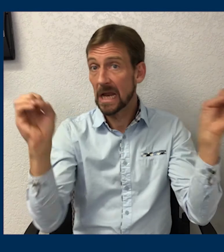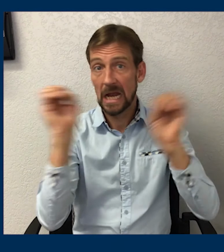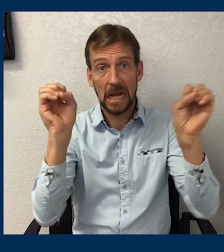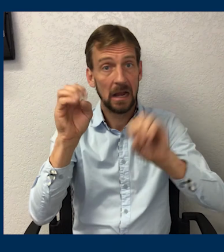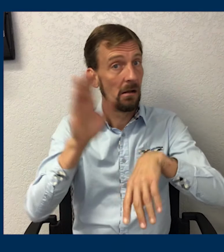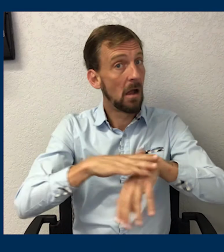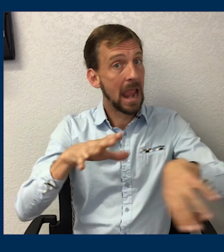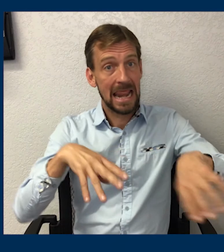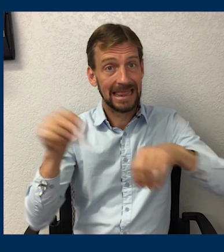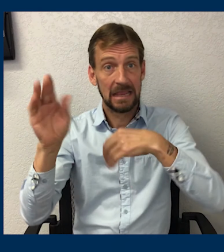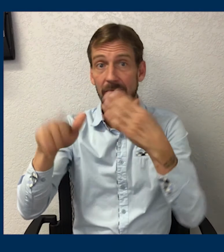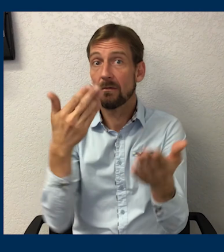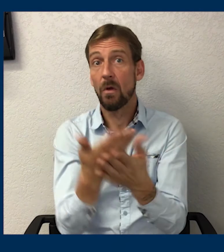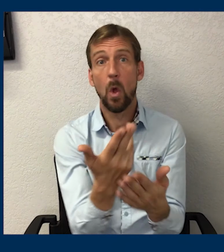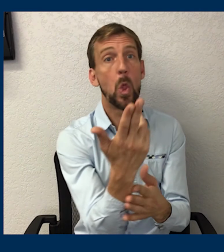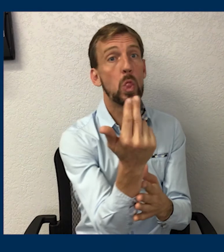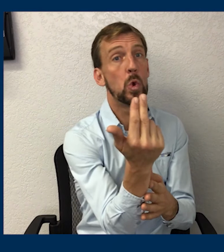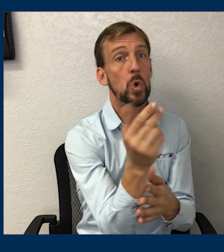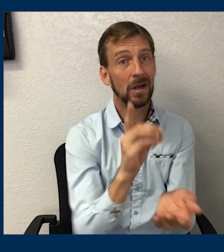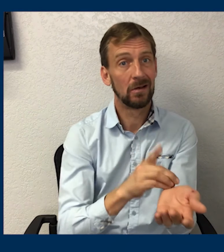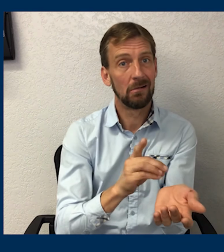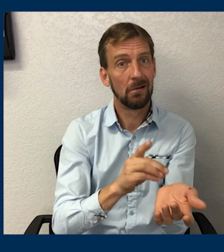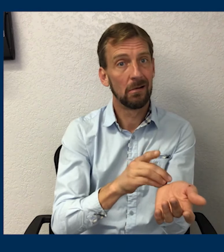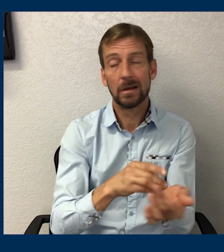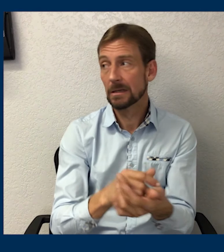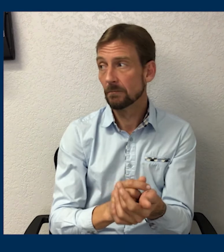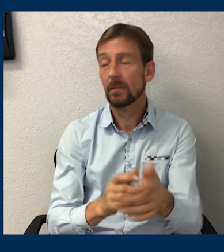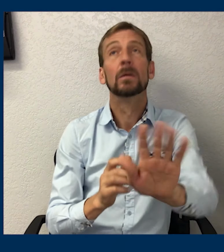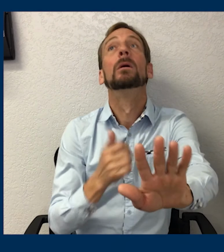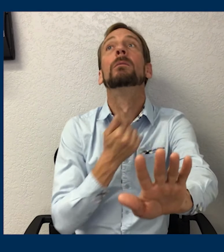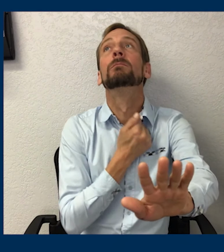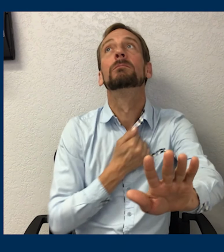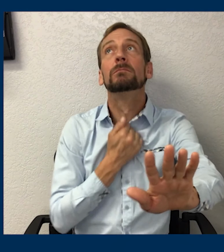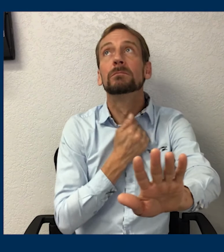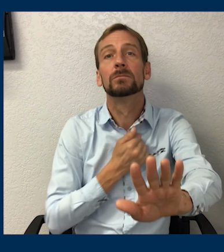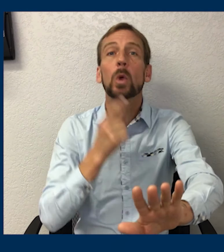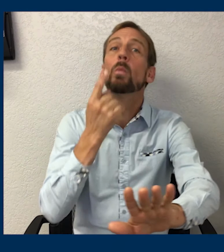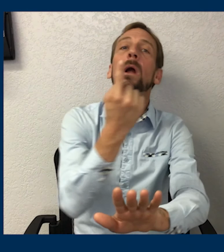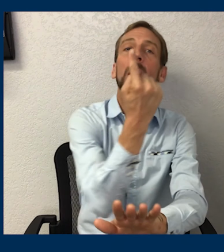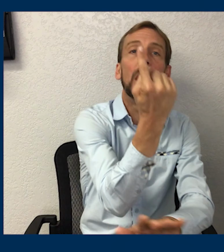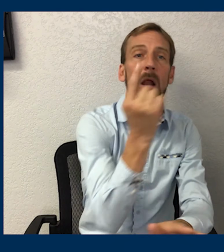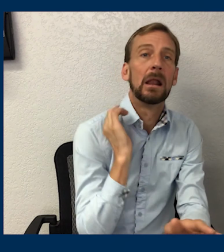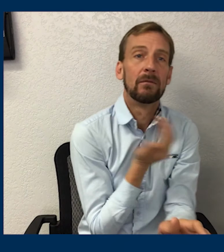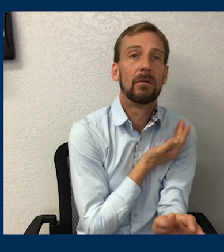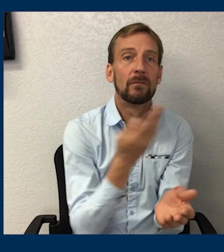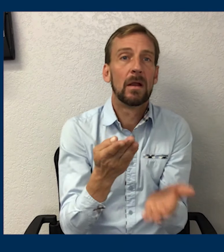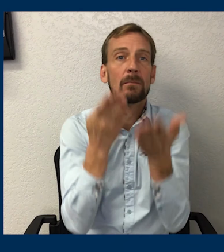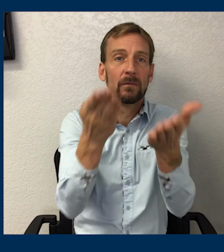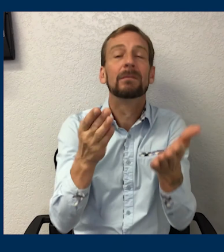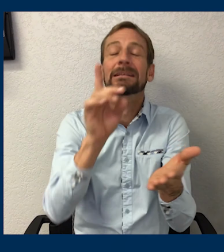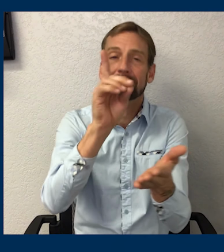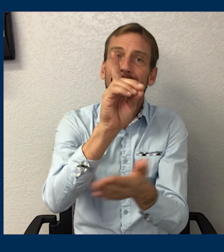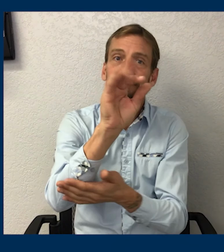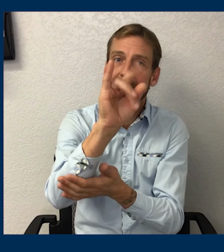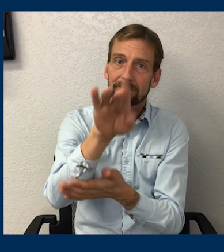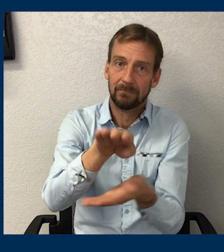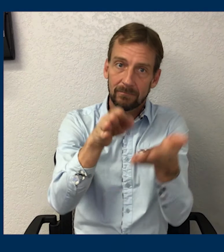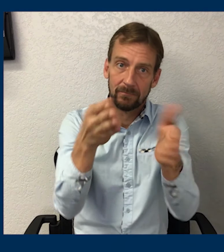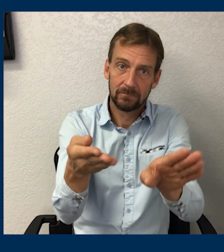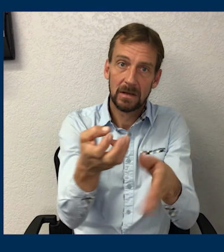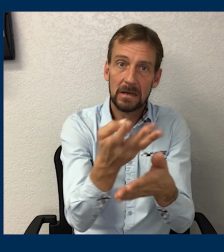at this point. So all 13, one of our providers unfortunately did pass away a